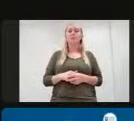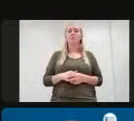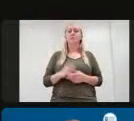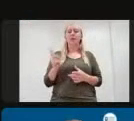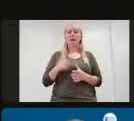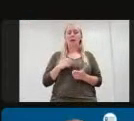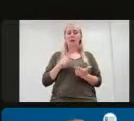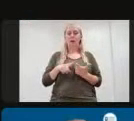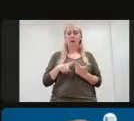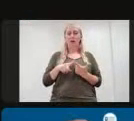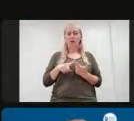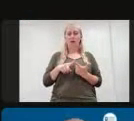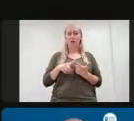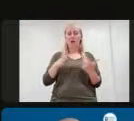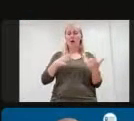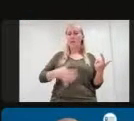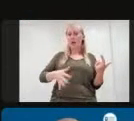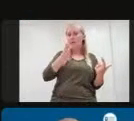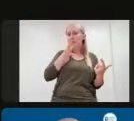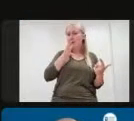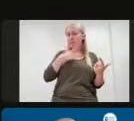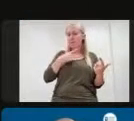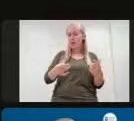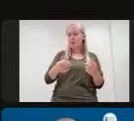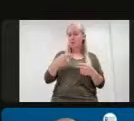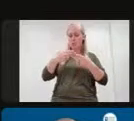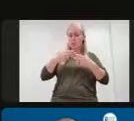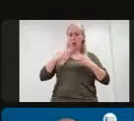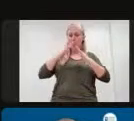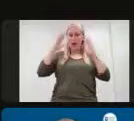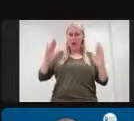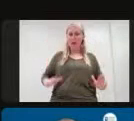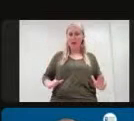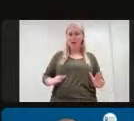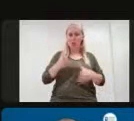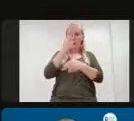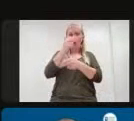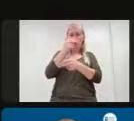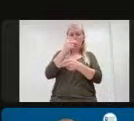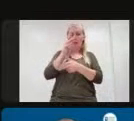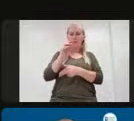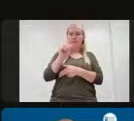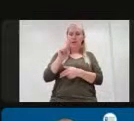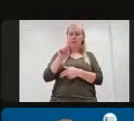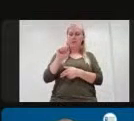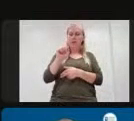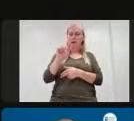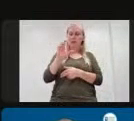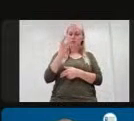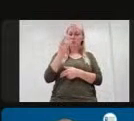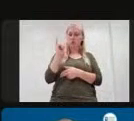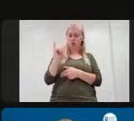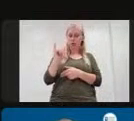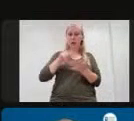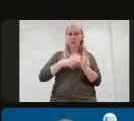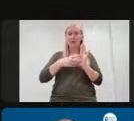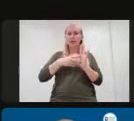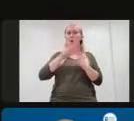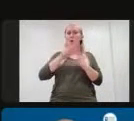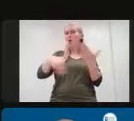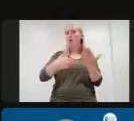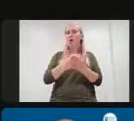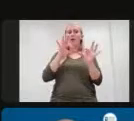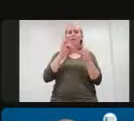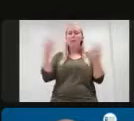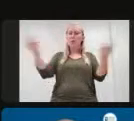And then my mom liked to call our house El Hotel Matachi, because all family members would stop by, even though it was